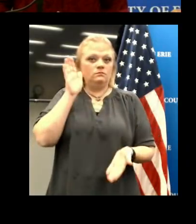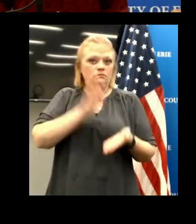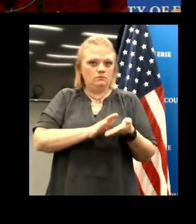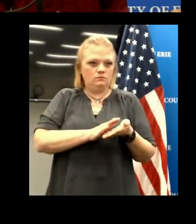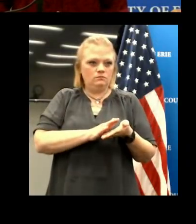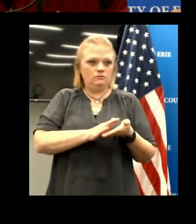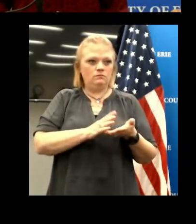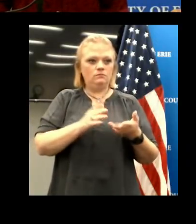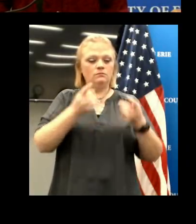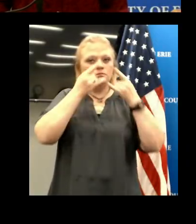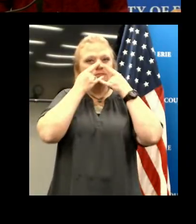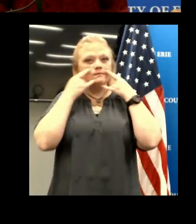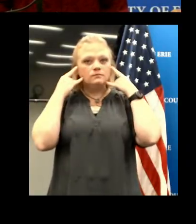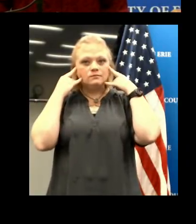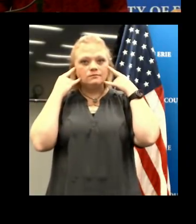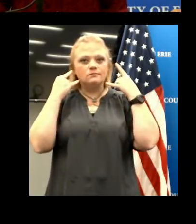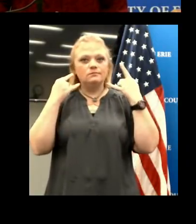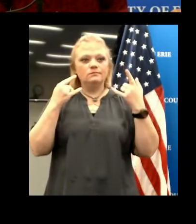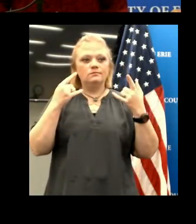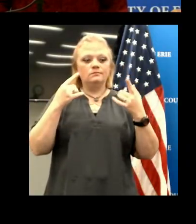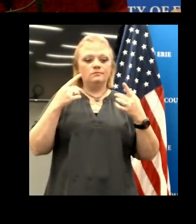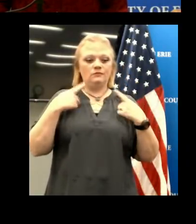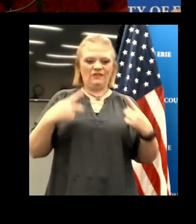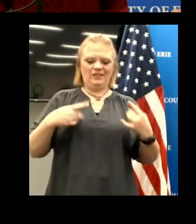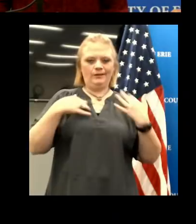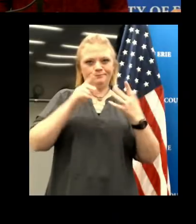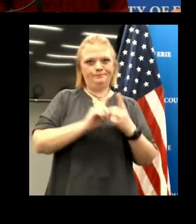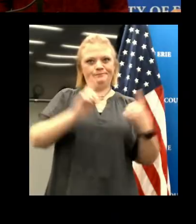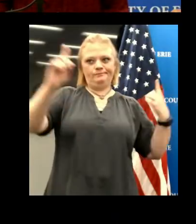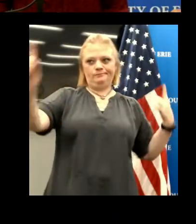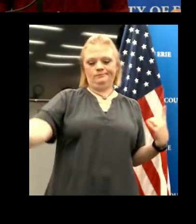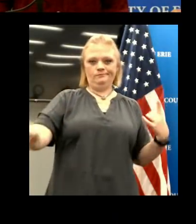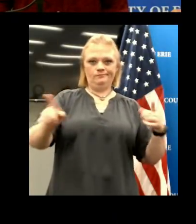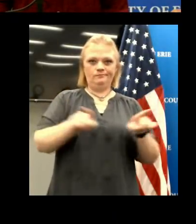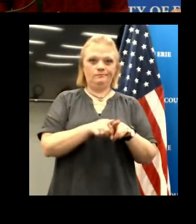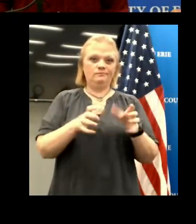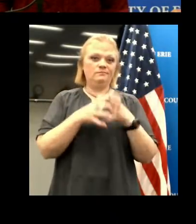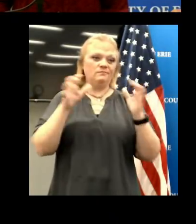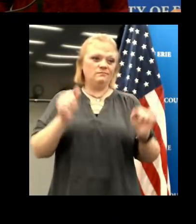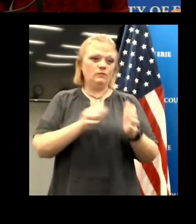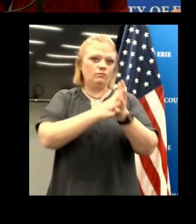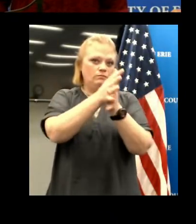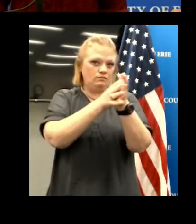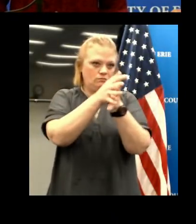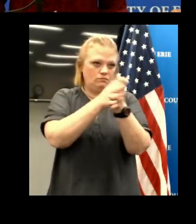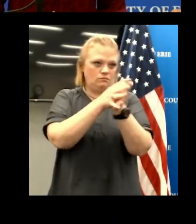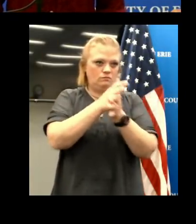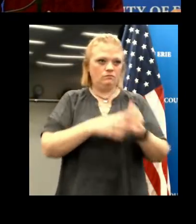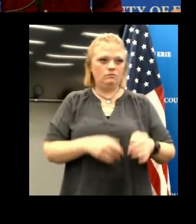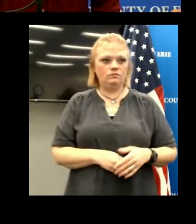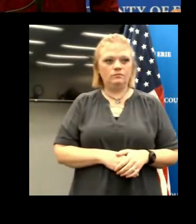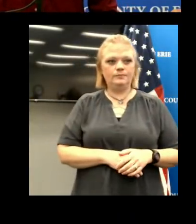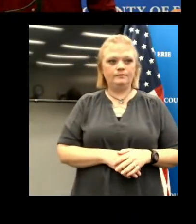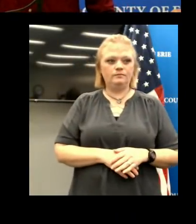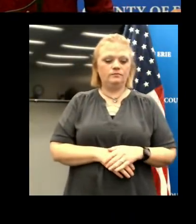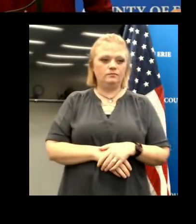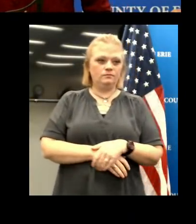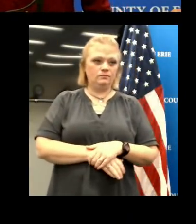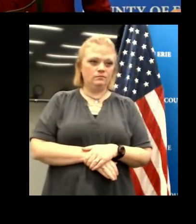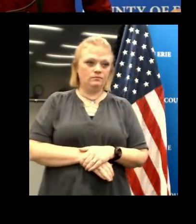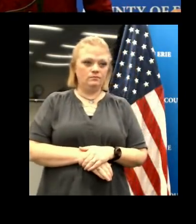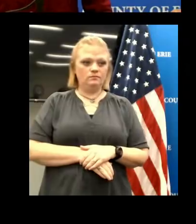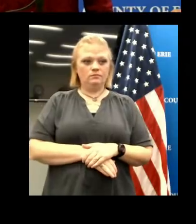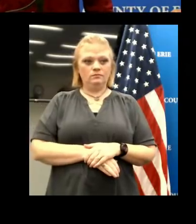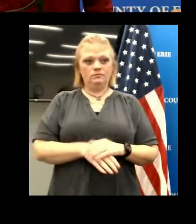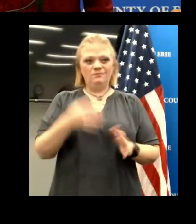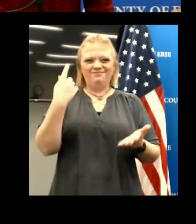go, wearing your mask, physical distancing as much as you can, and washing your hands. So just want to talk